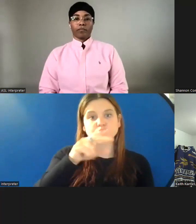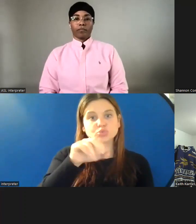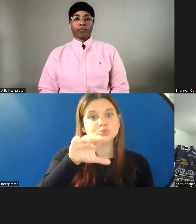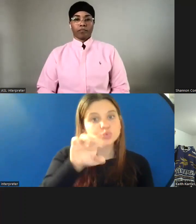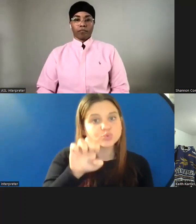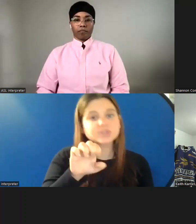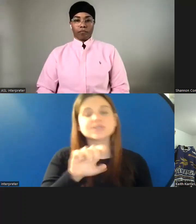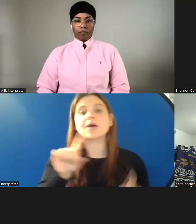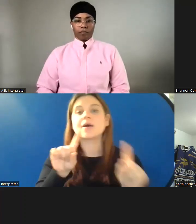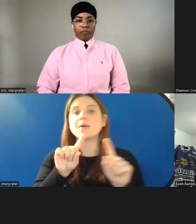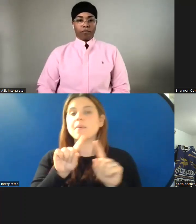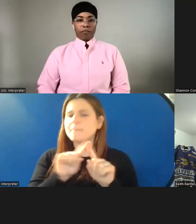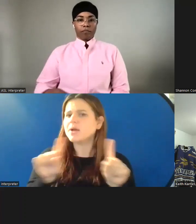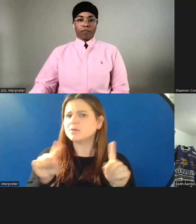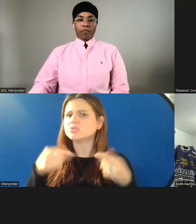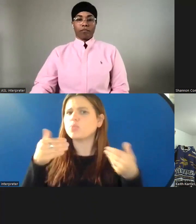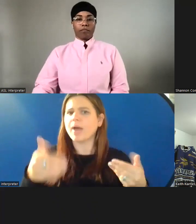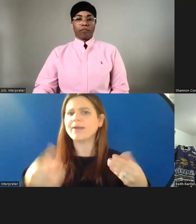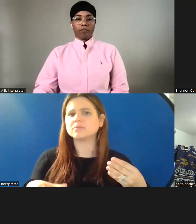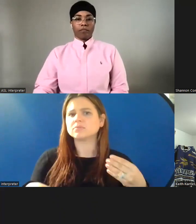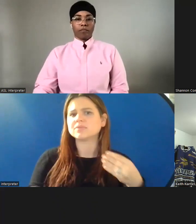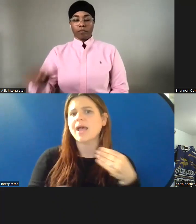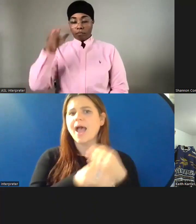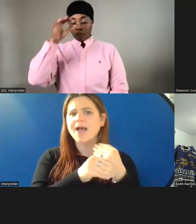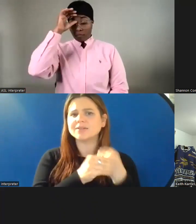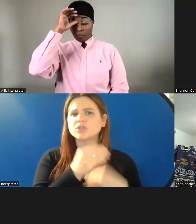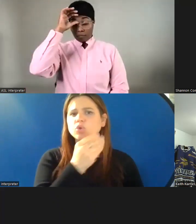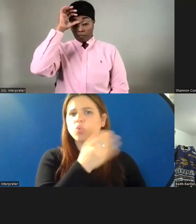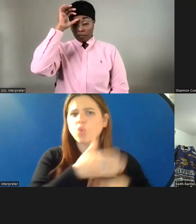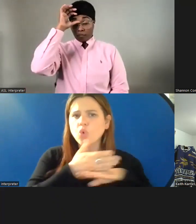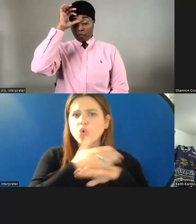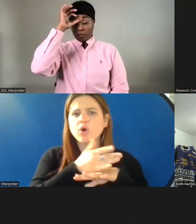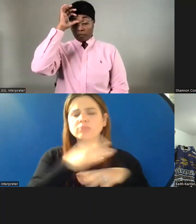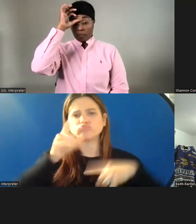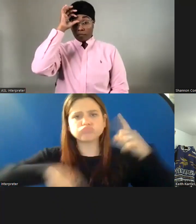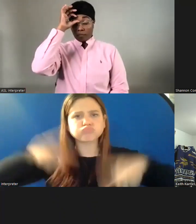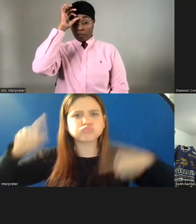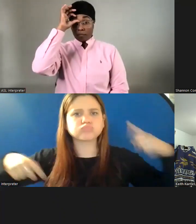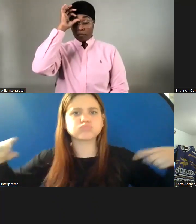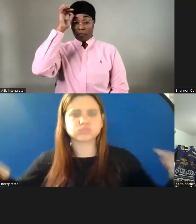know, woody diversity and